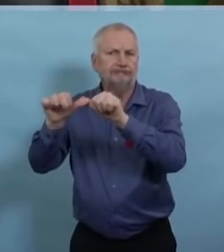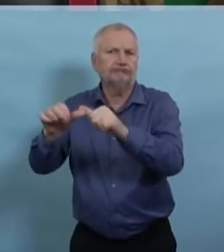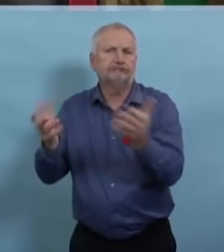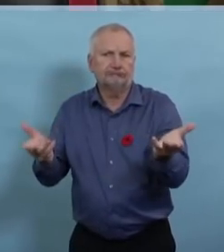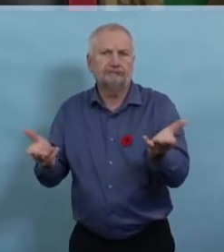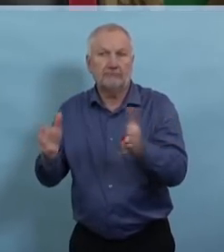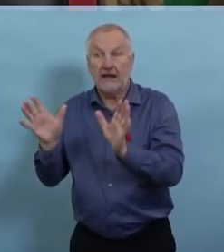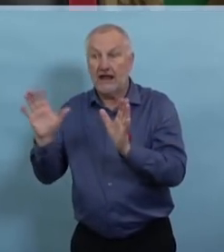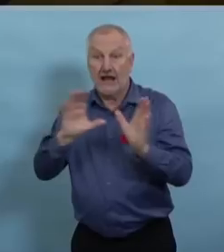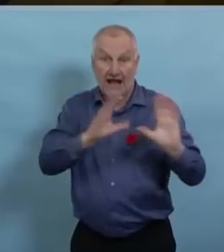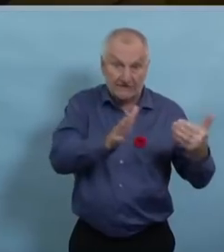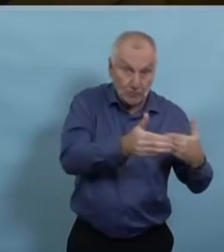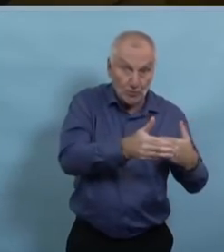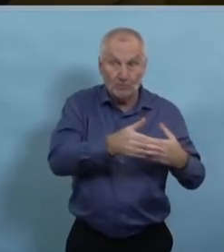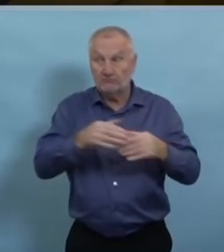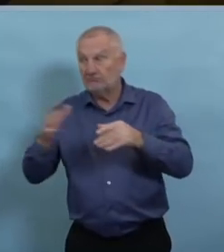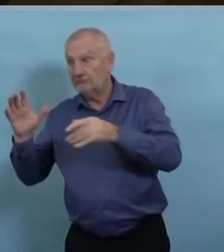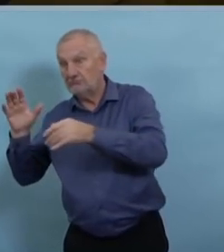classroom.